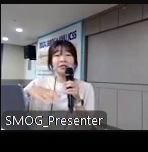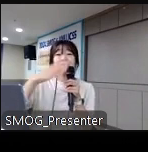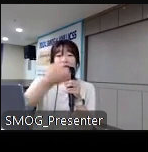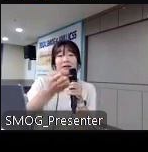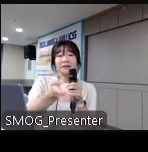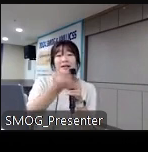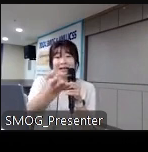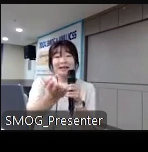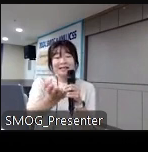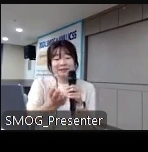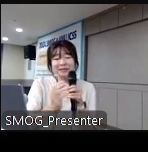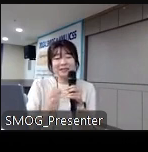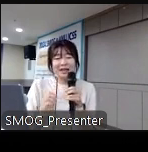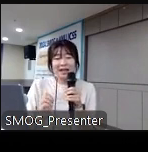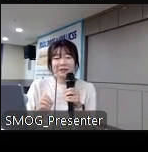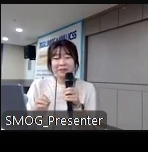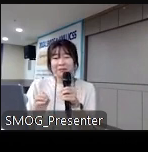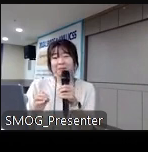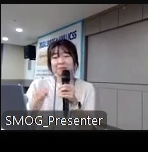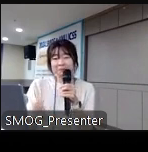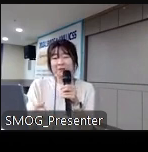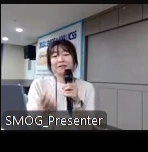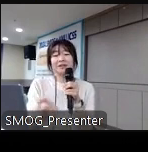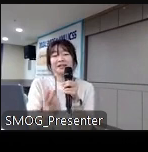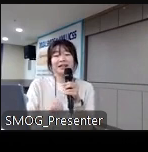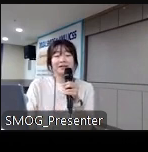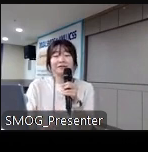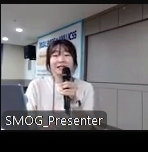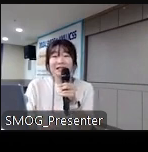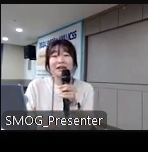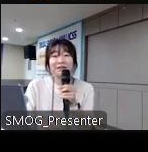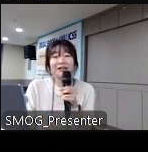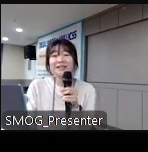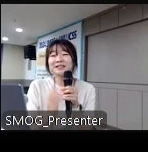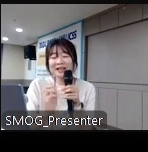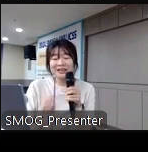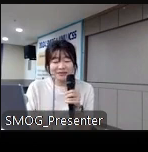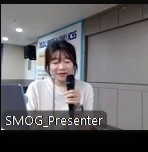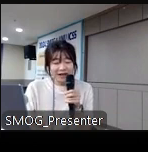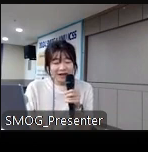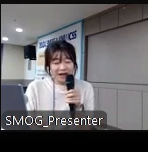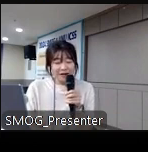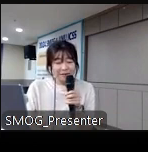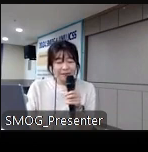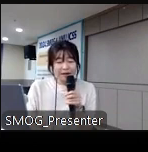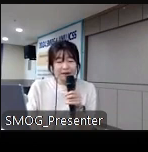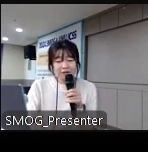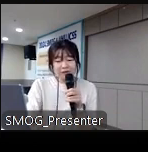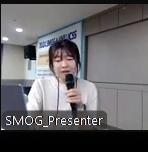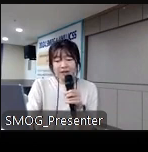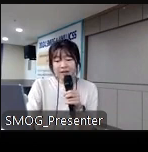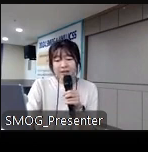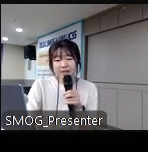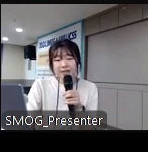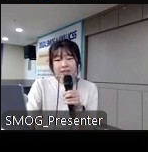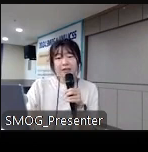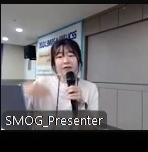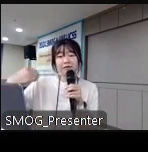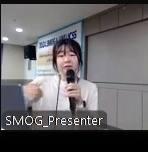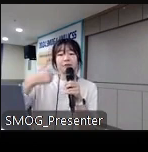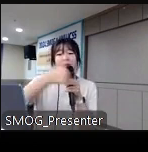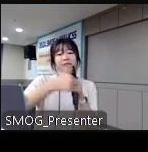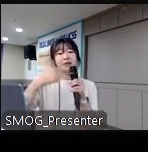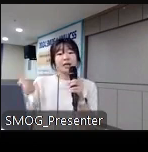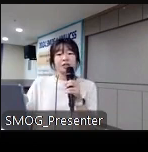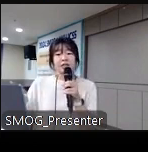question directly, but it's a question that I would very much like to investigate further, so thank you. So in discussing the